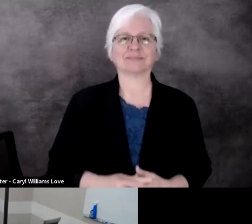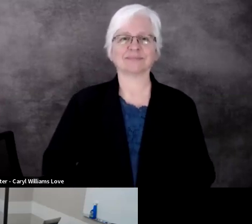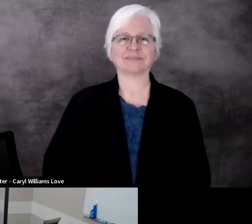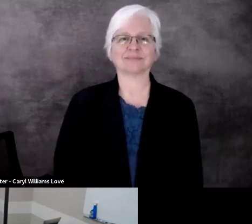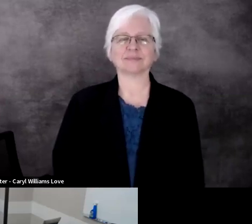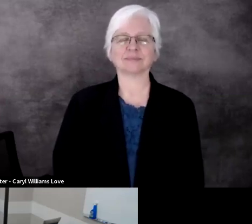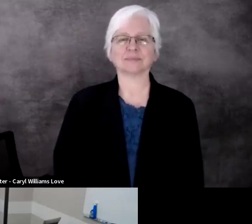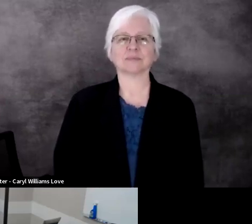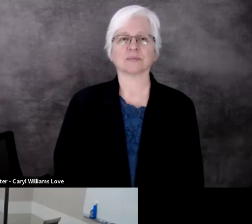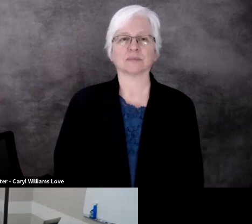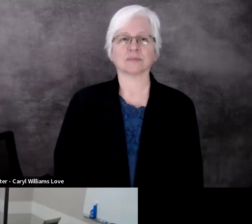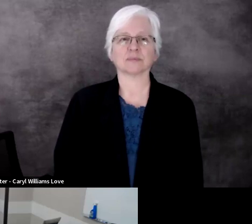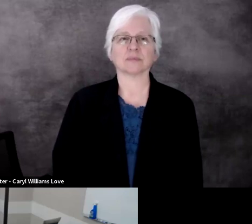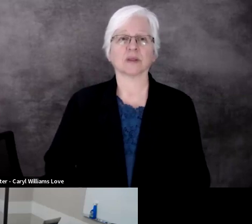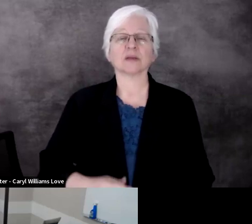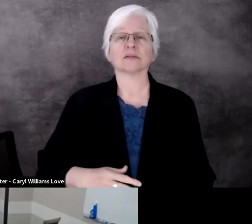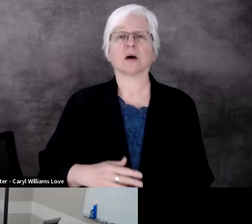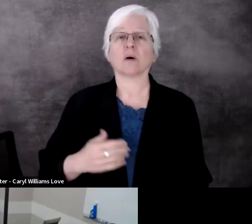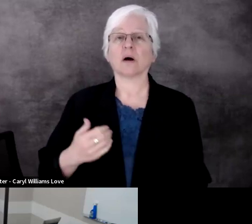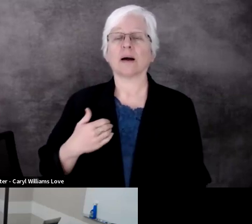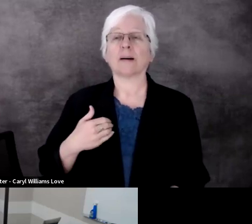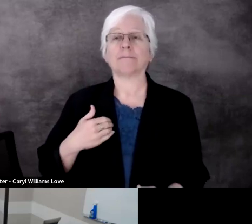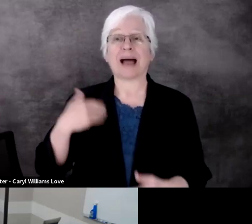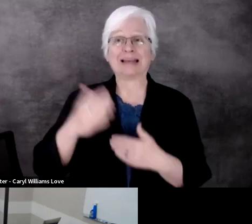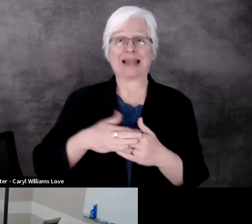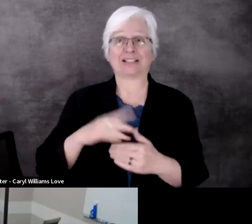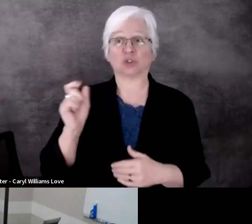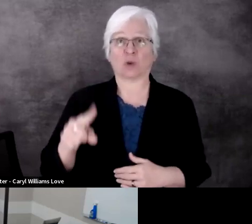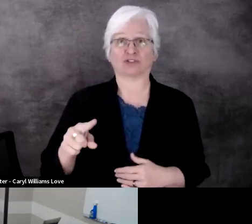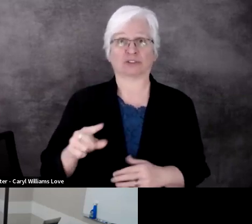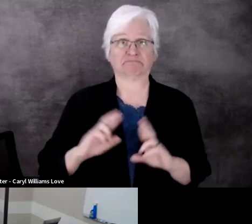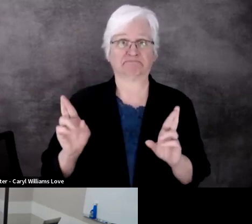So I'm going to queue up my next question, which is,